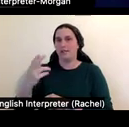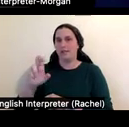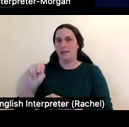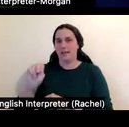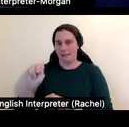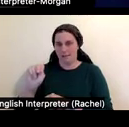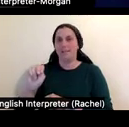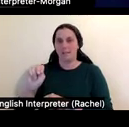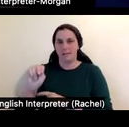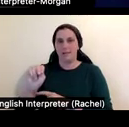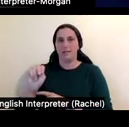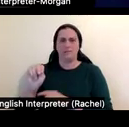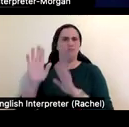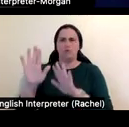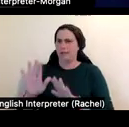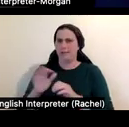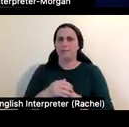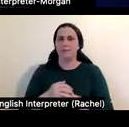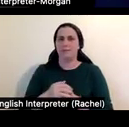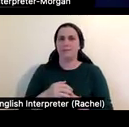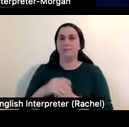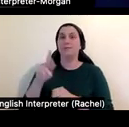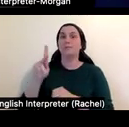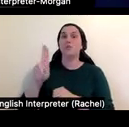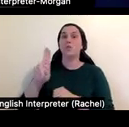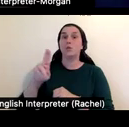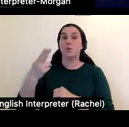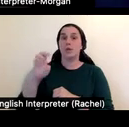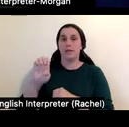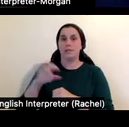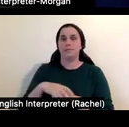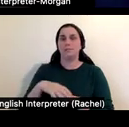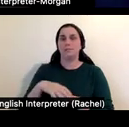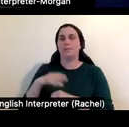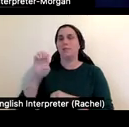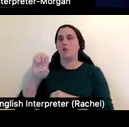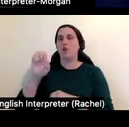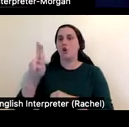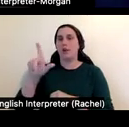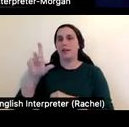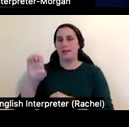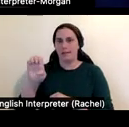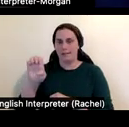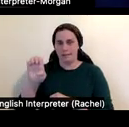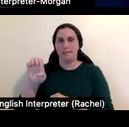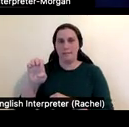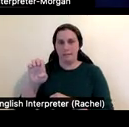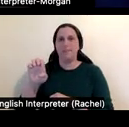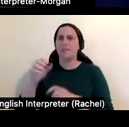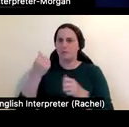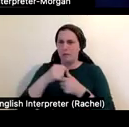Eichhörnchen. Good, excellent. Hühe. Hühe. Good. Eule. Eule. That's what they did earlier. Eule. Eule. That's